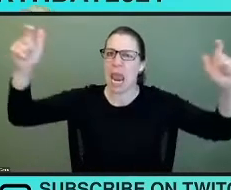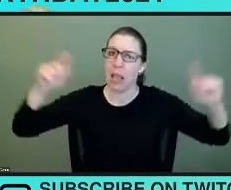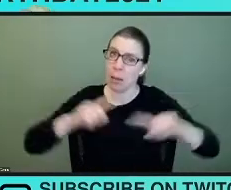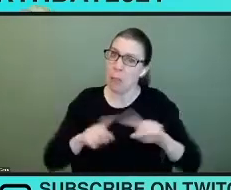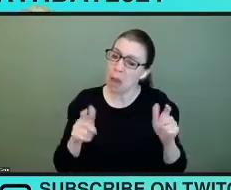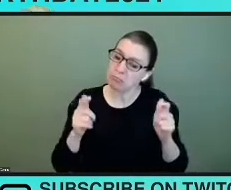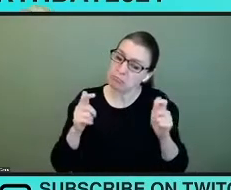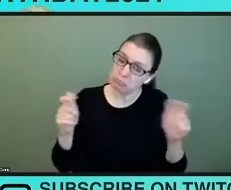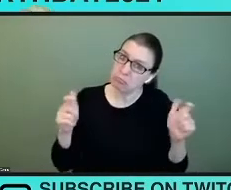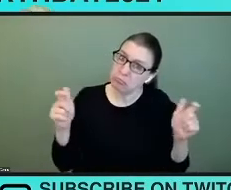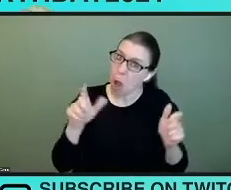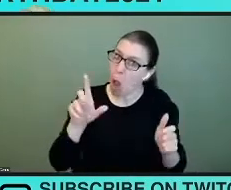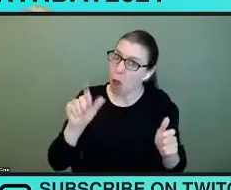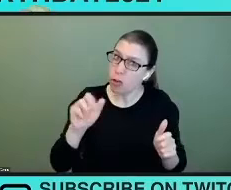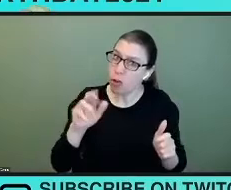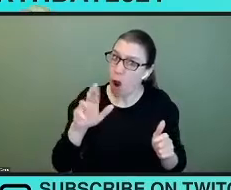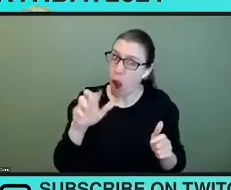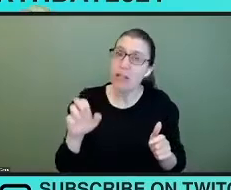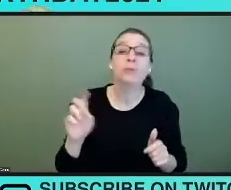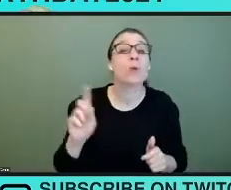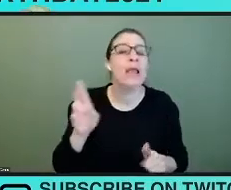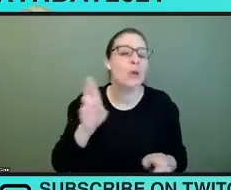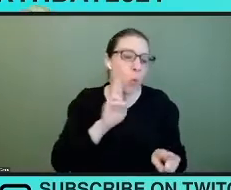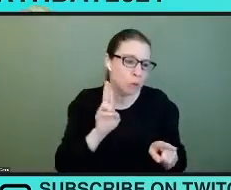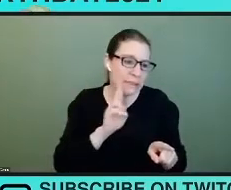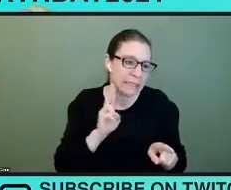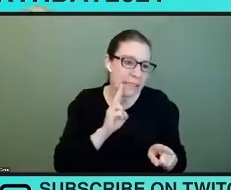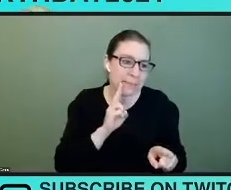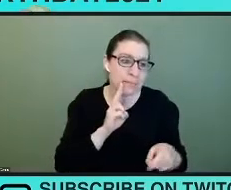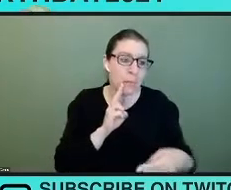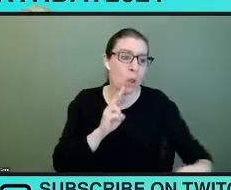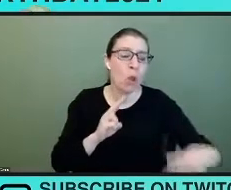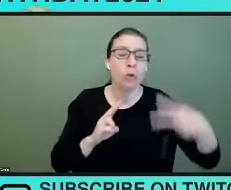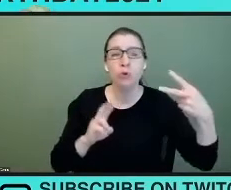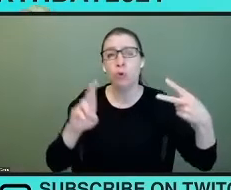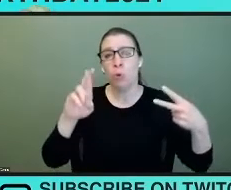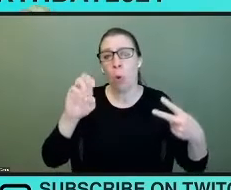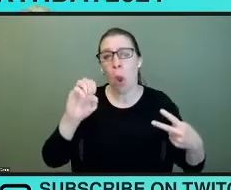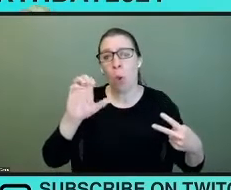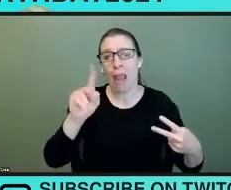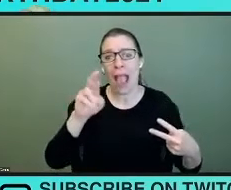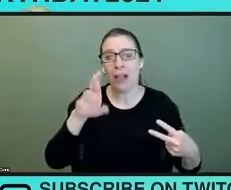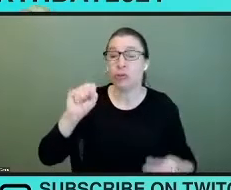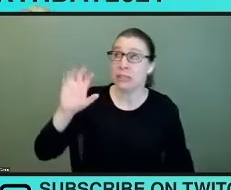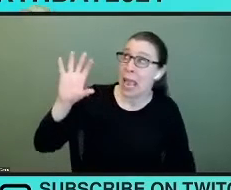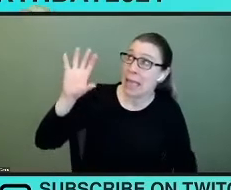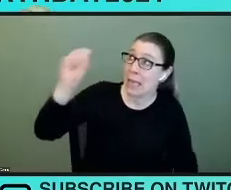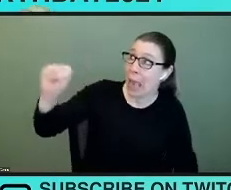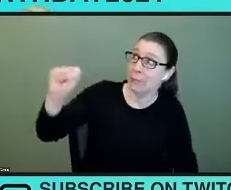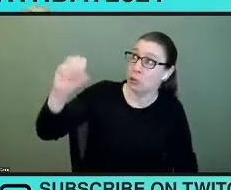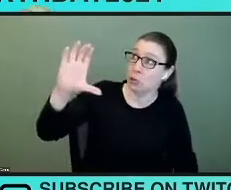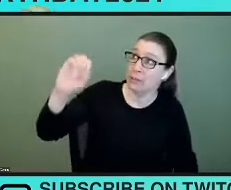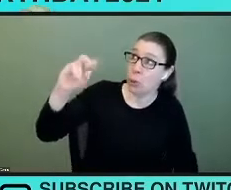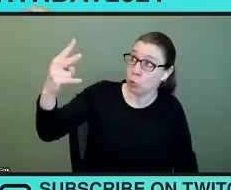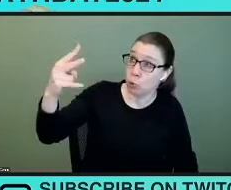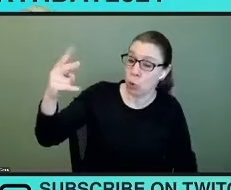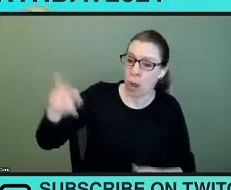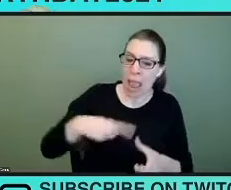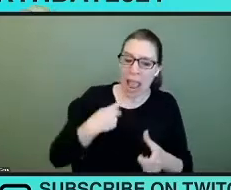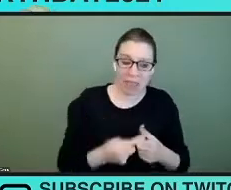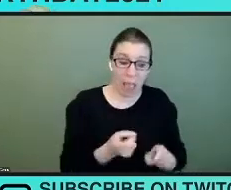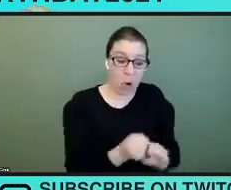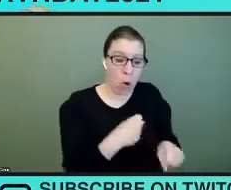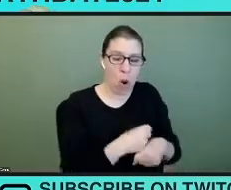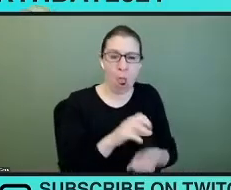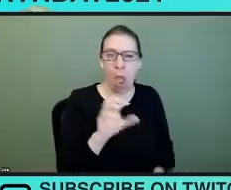two reactors are capturing and capture CO2 and regenerate the solvent in the system, so that how to